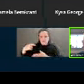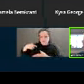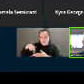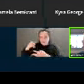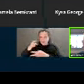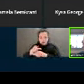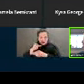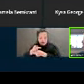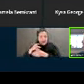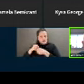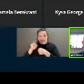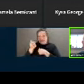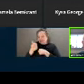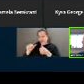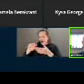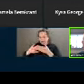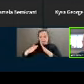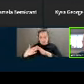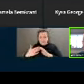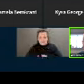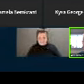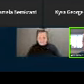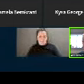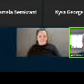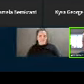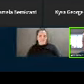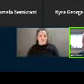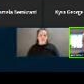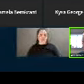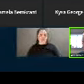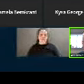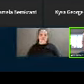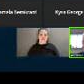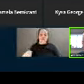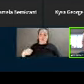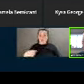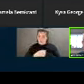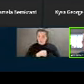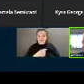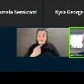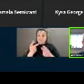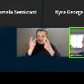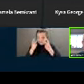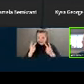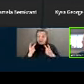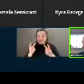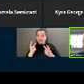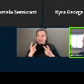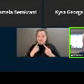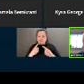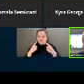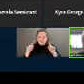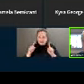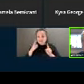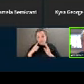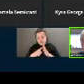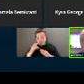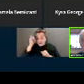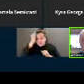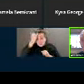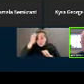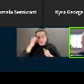working. And we have seen that really work very, very well, as I mentioned, in Buffalo, but also